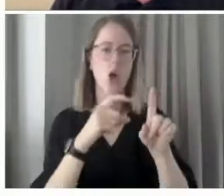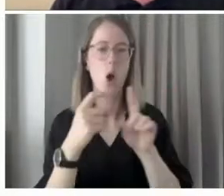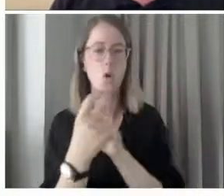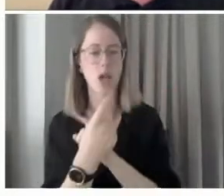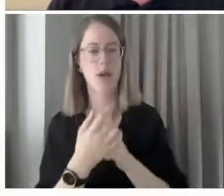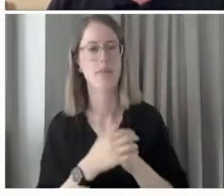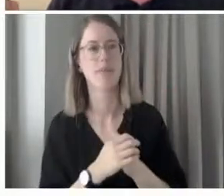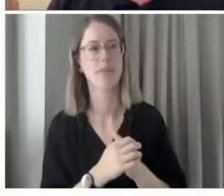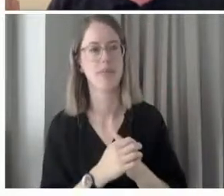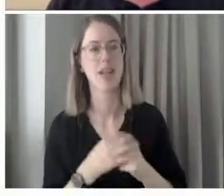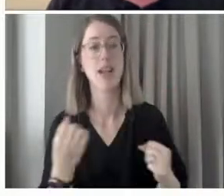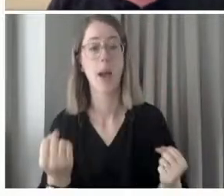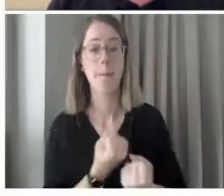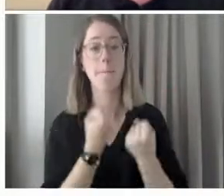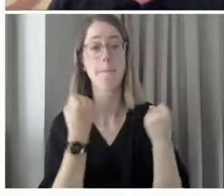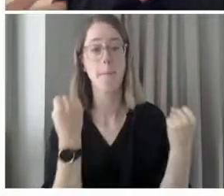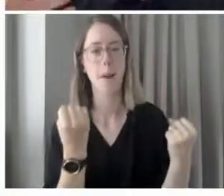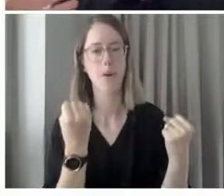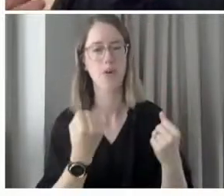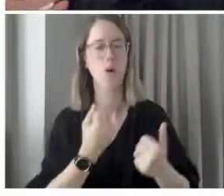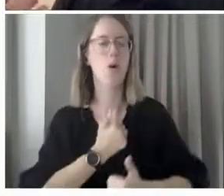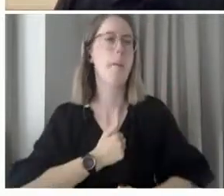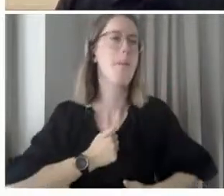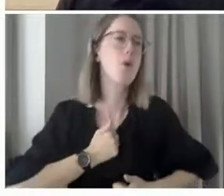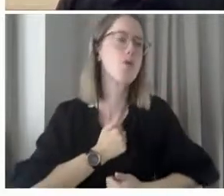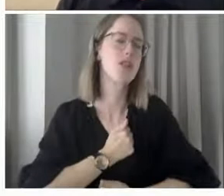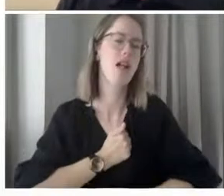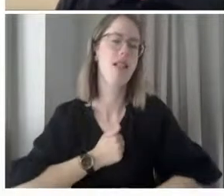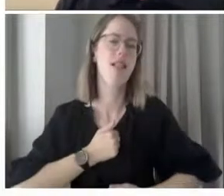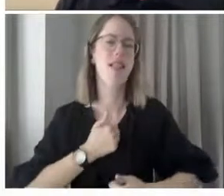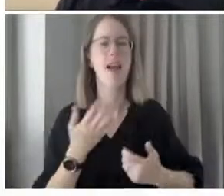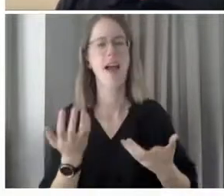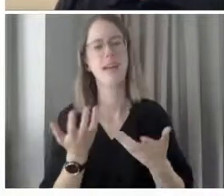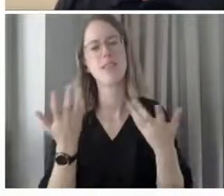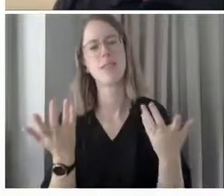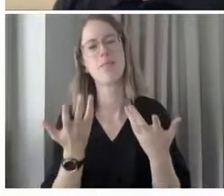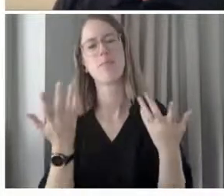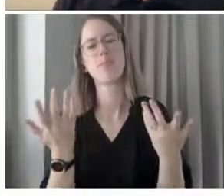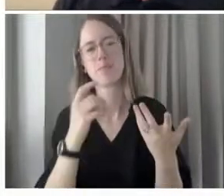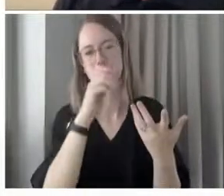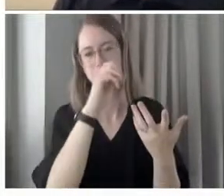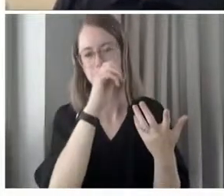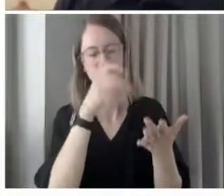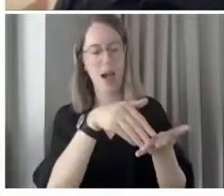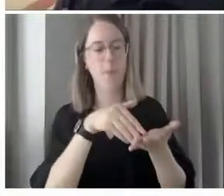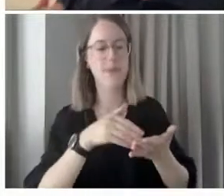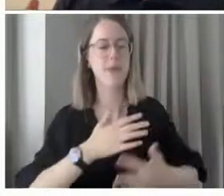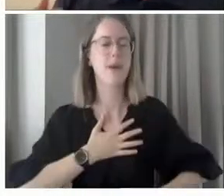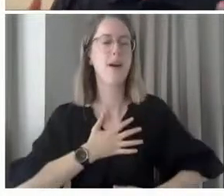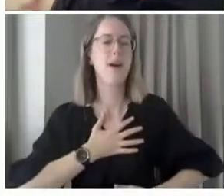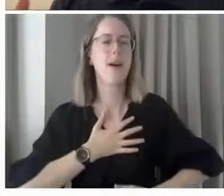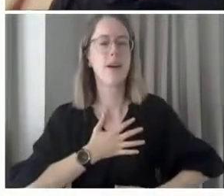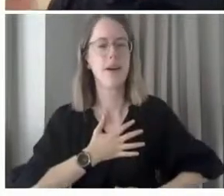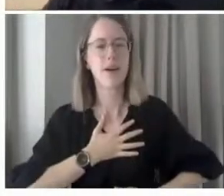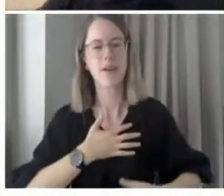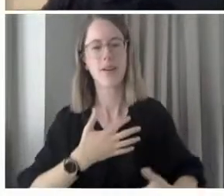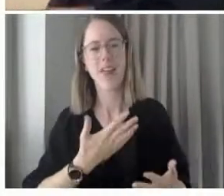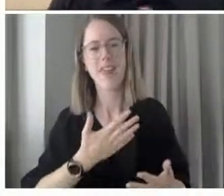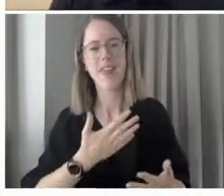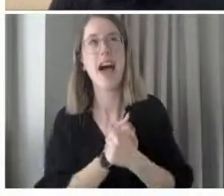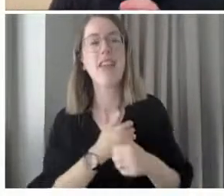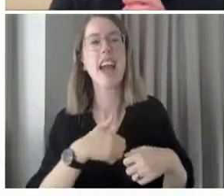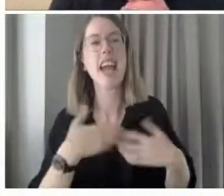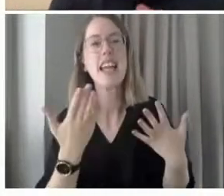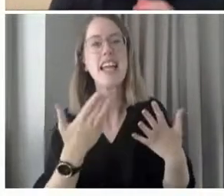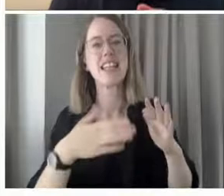it's powerful and it's emotional, and it moves them. And they love any kind of expression.